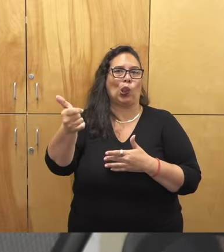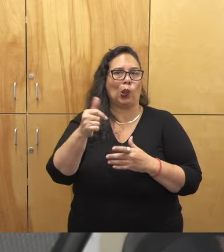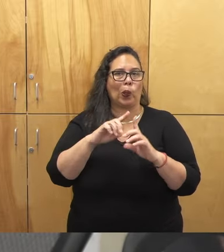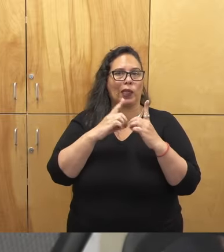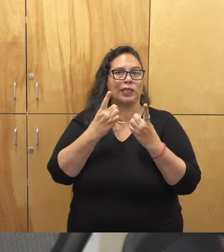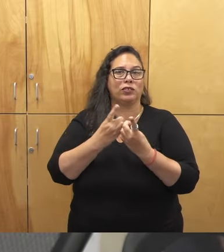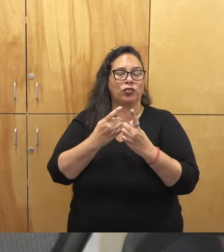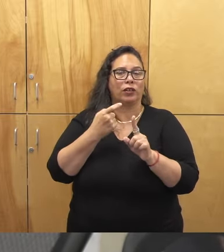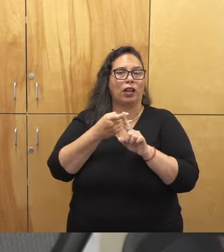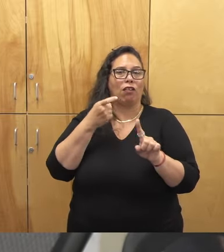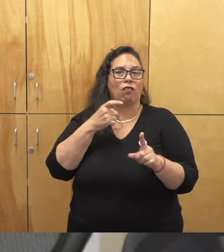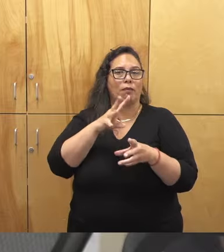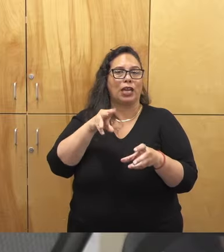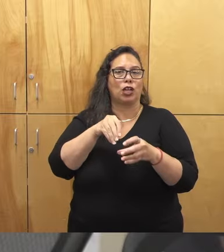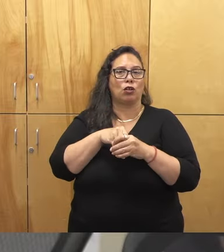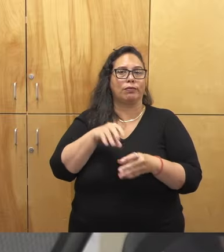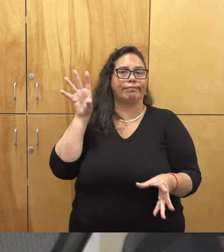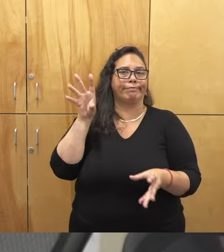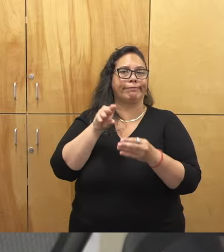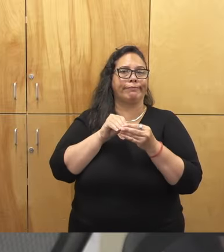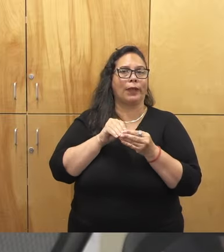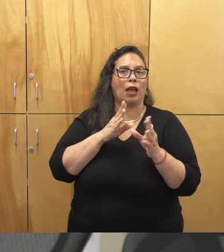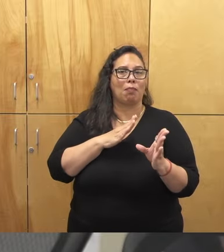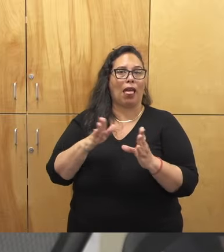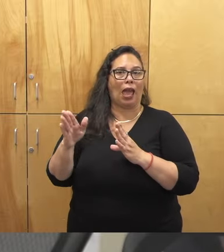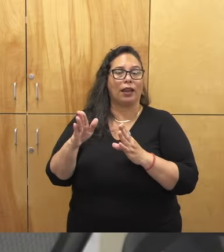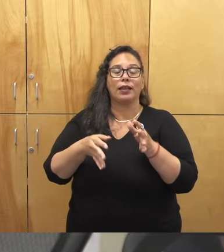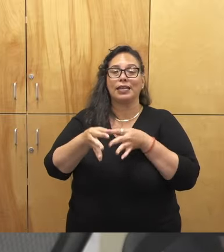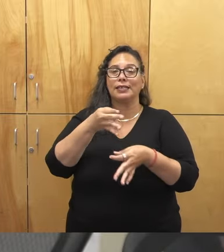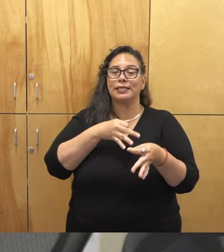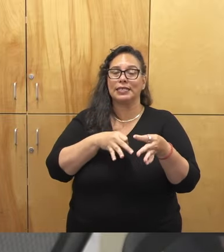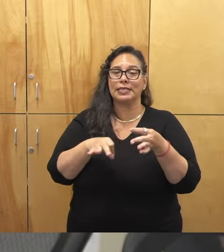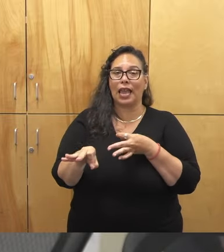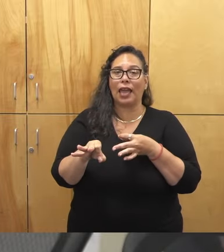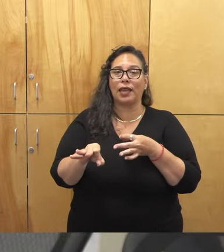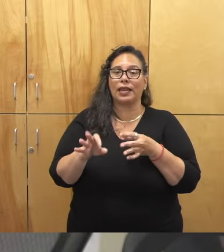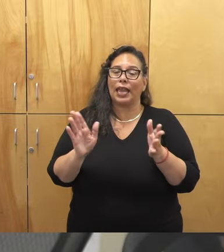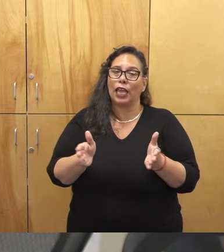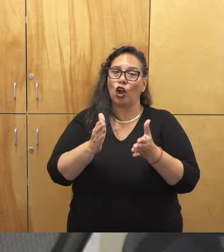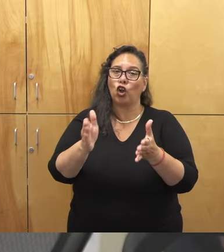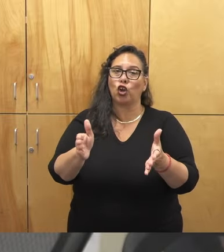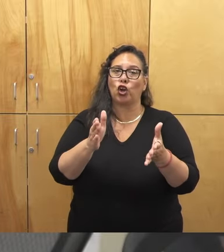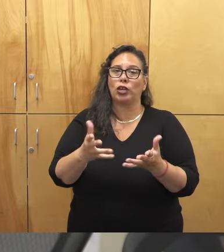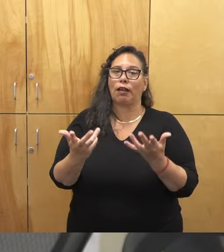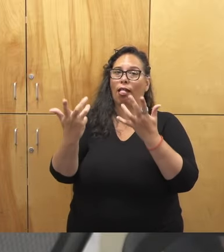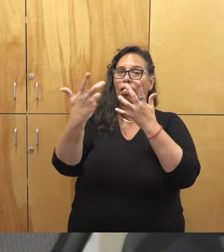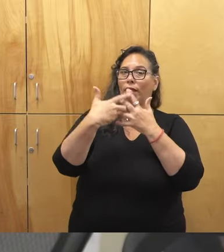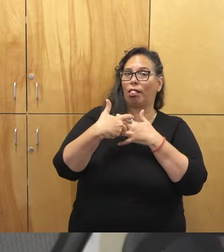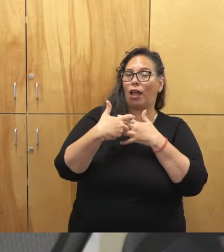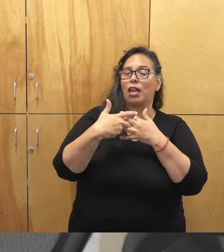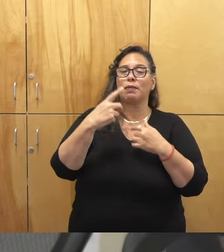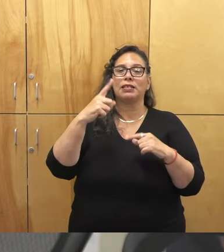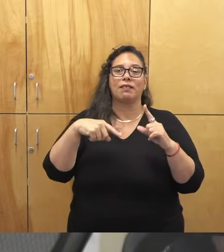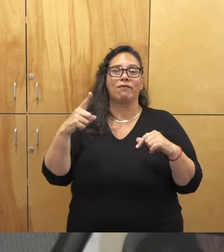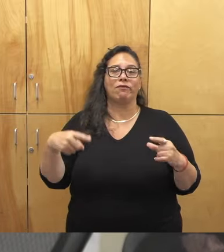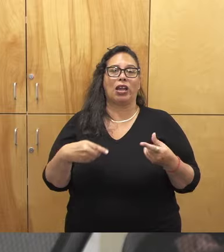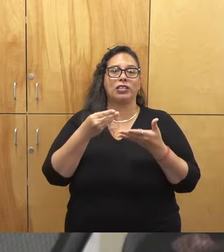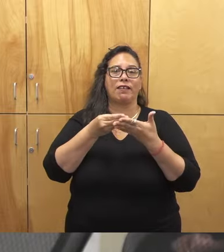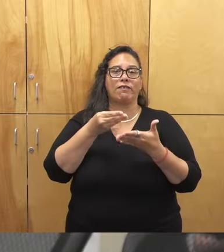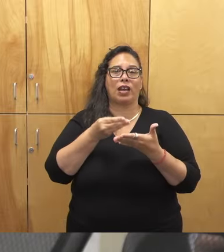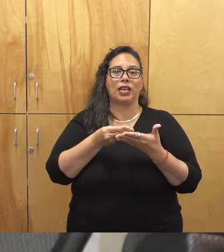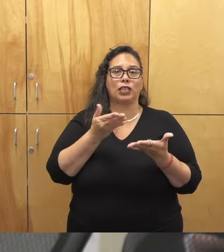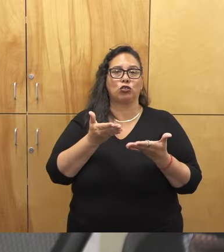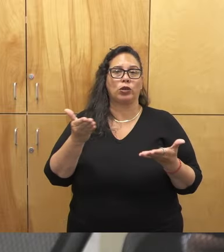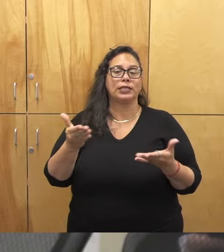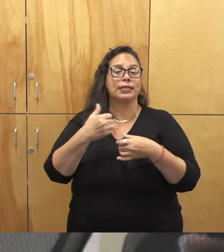district from including a comprehensive plan. Instead, it actually encourages alignment between various funding sources and makes